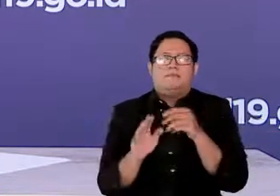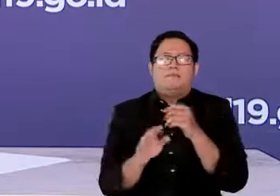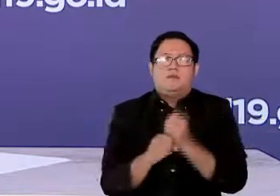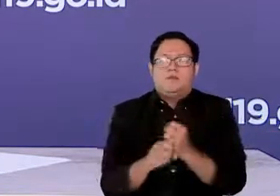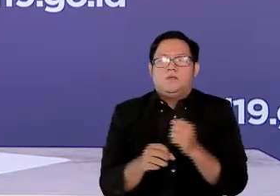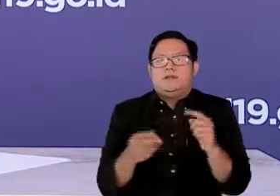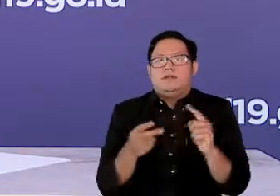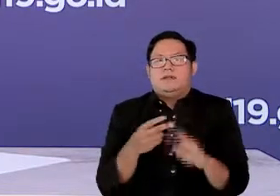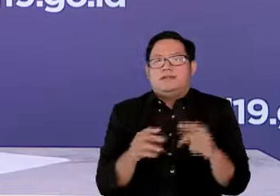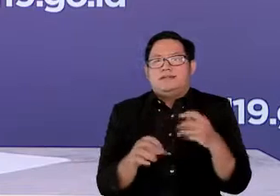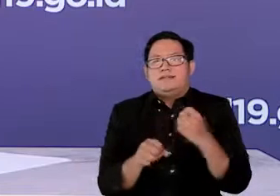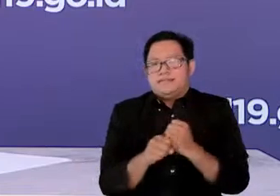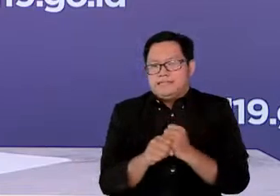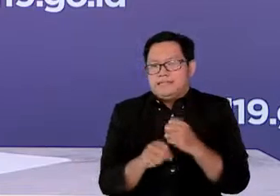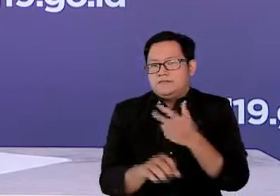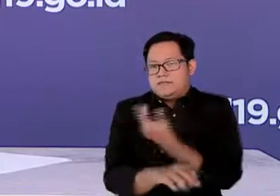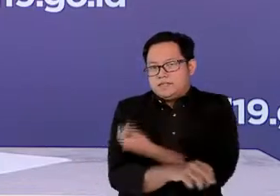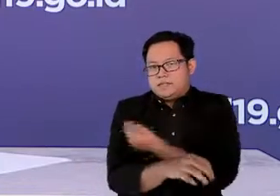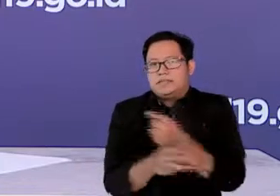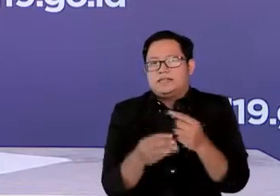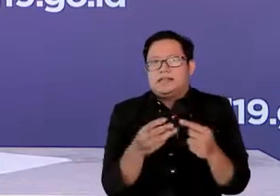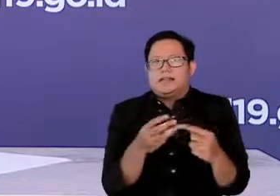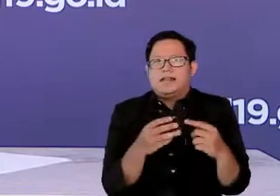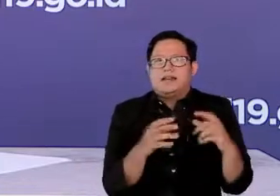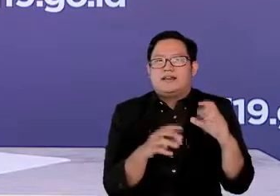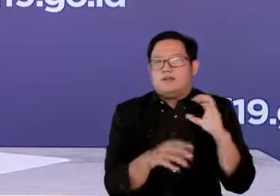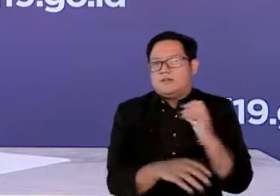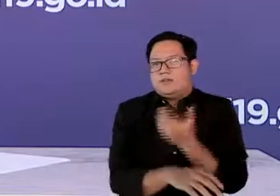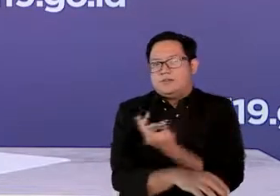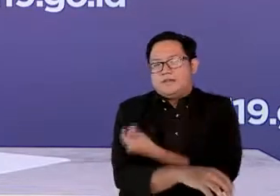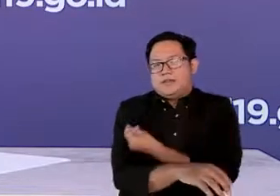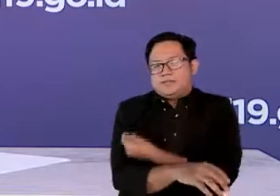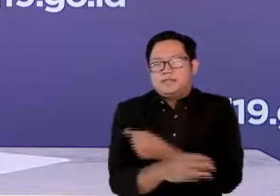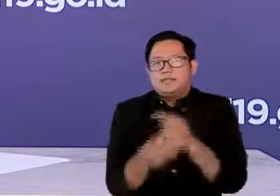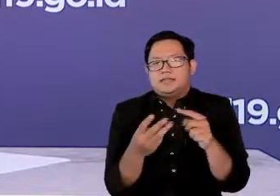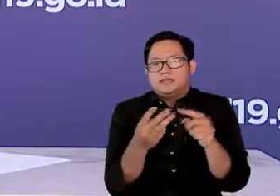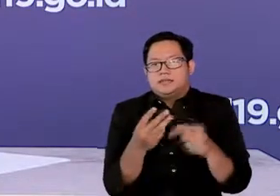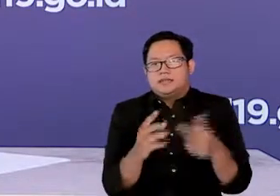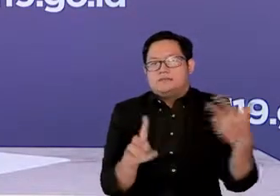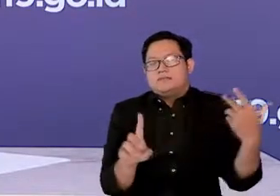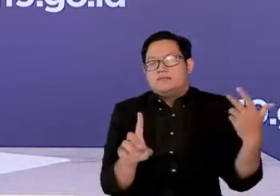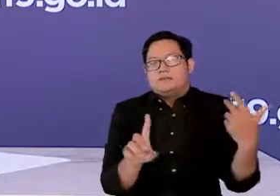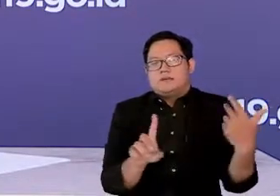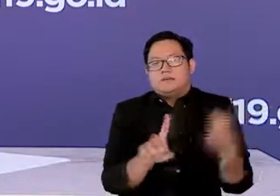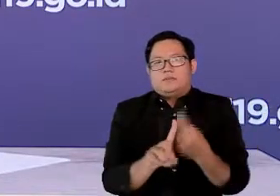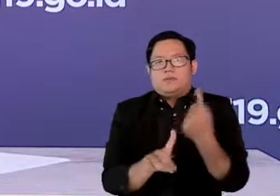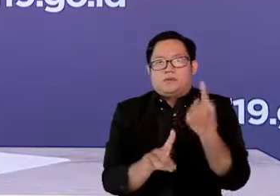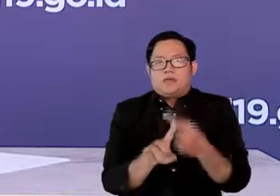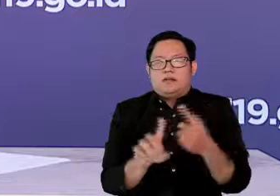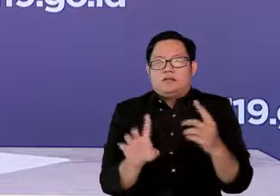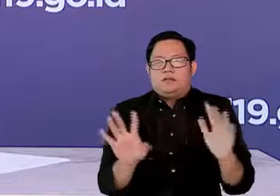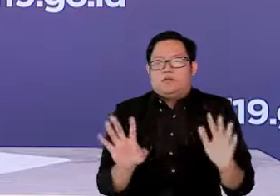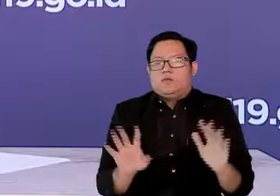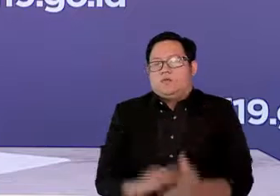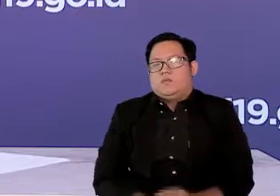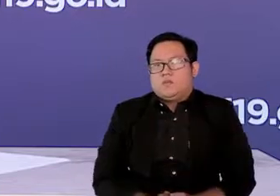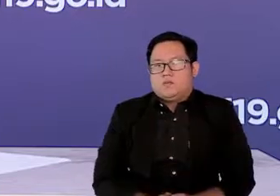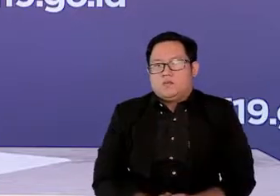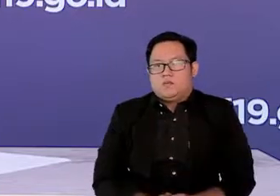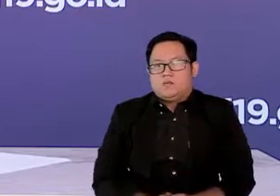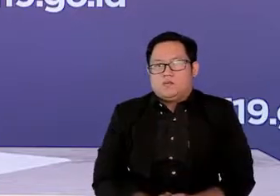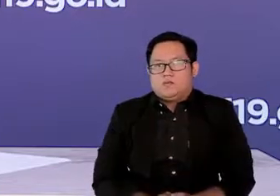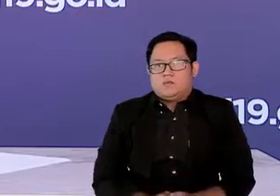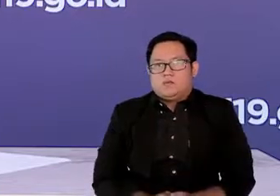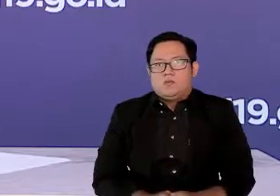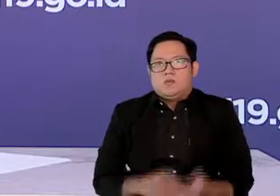the Janssen vaccine and Confidencia vaccine will only be injected once each. That's all for today,